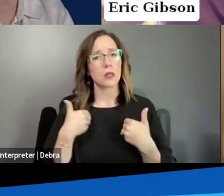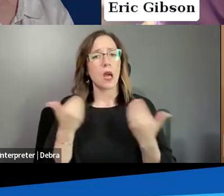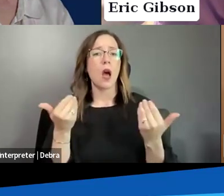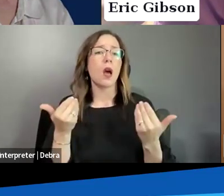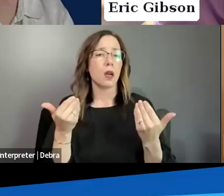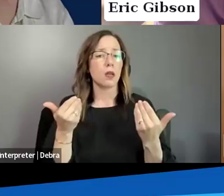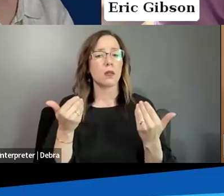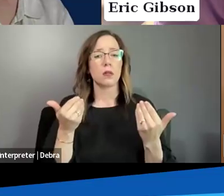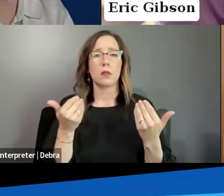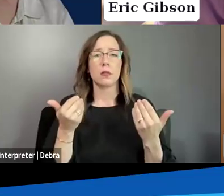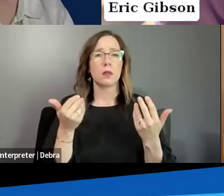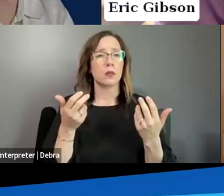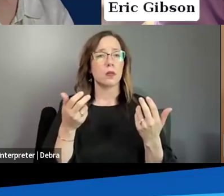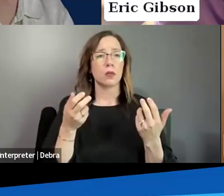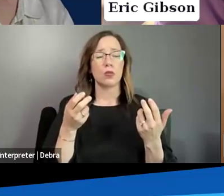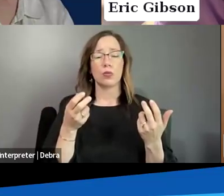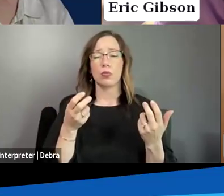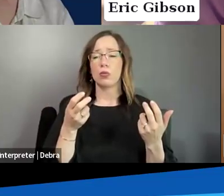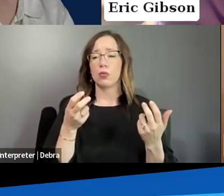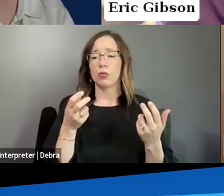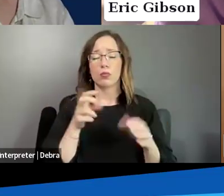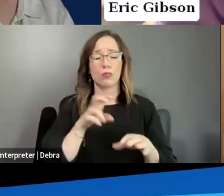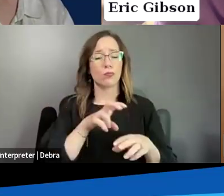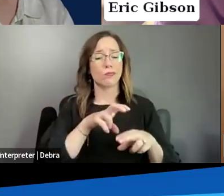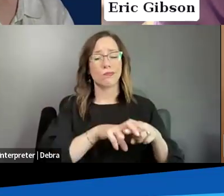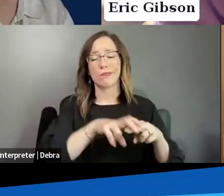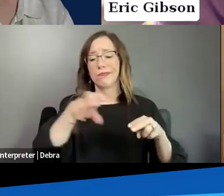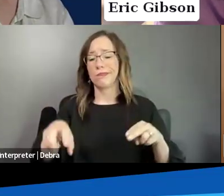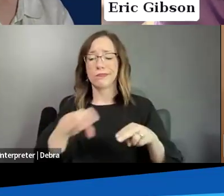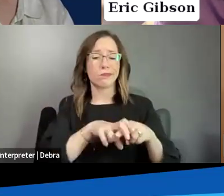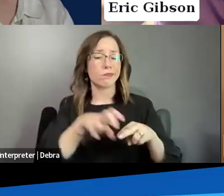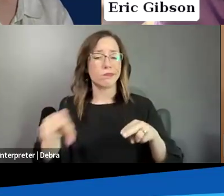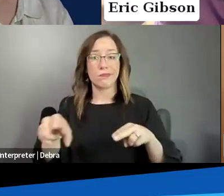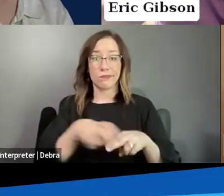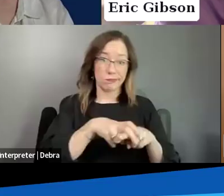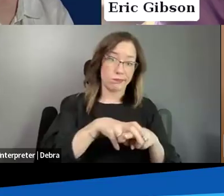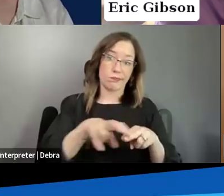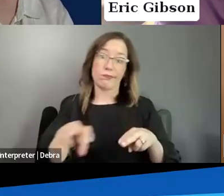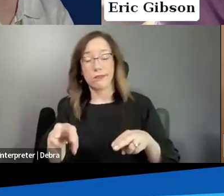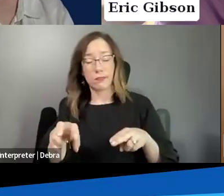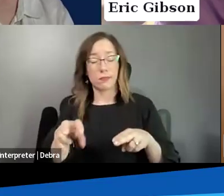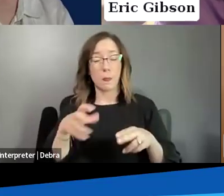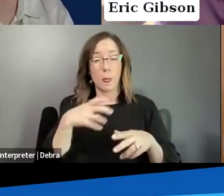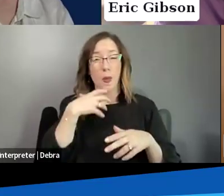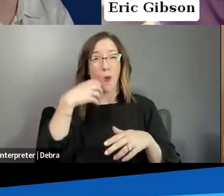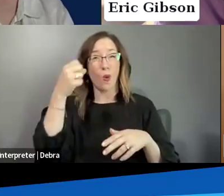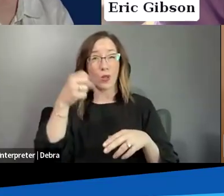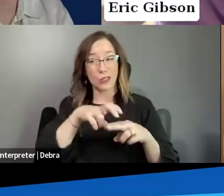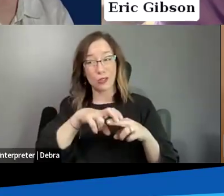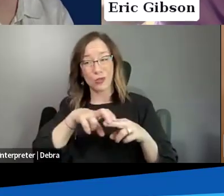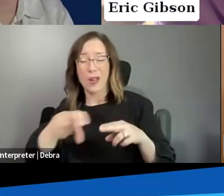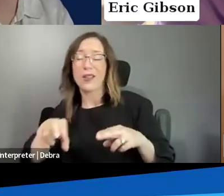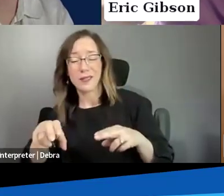all these transfers all over the place, in and out of your chair. And as you get older, those transfers are not as easy as they used to